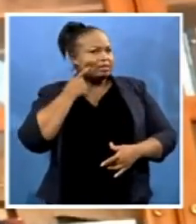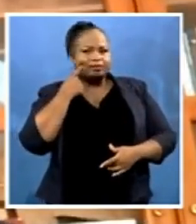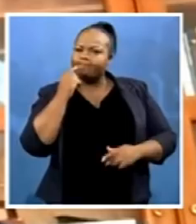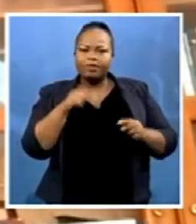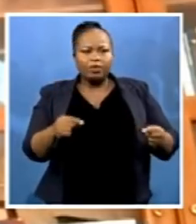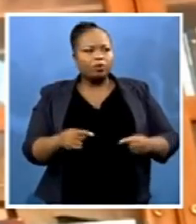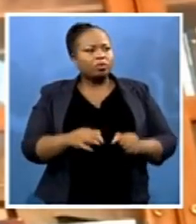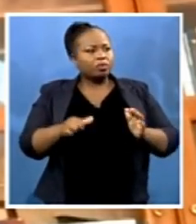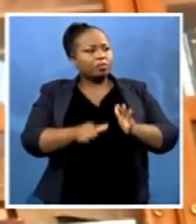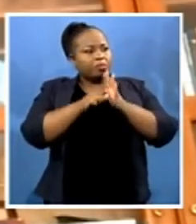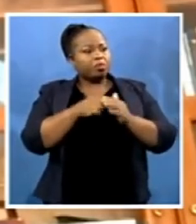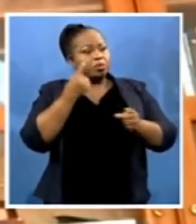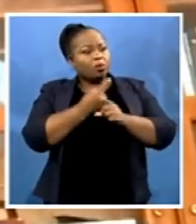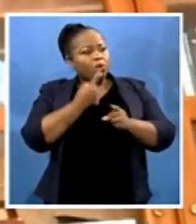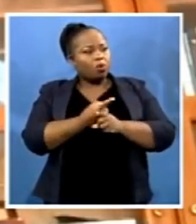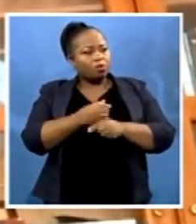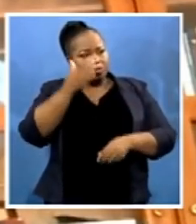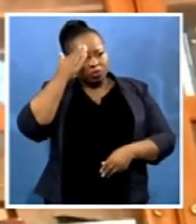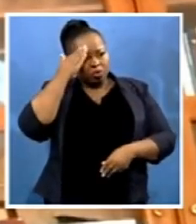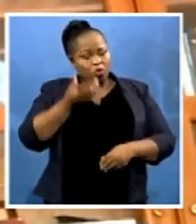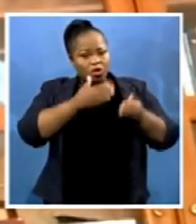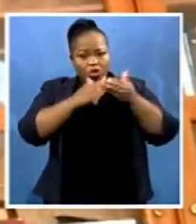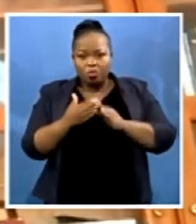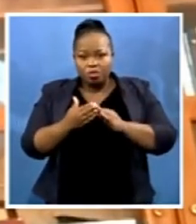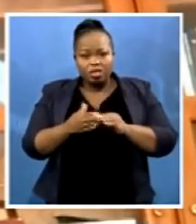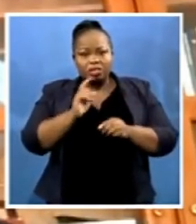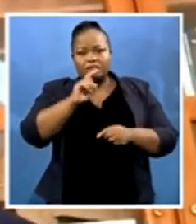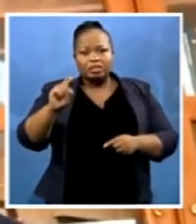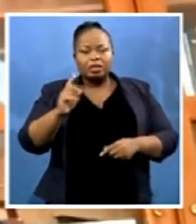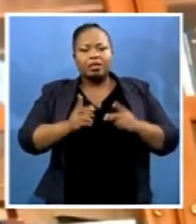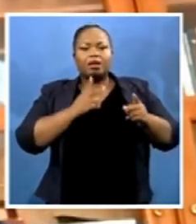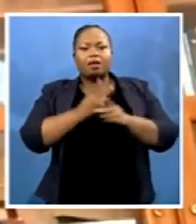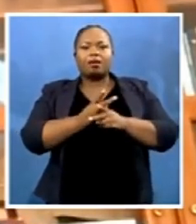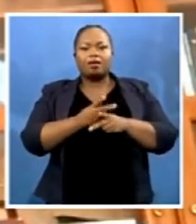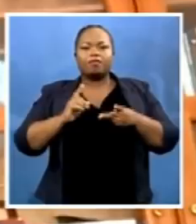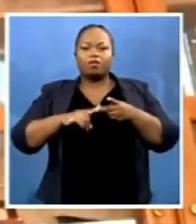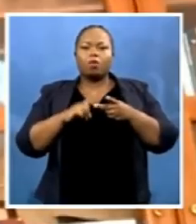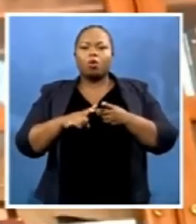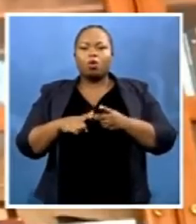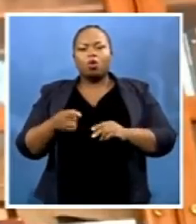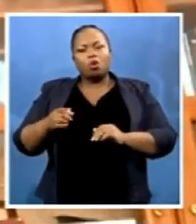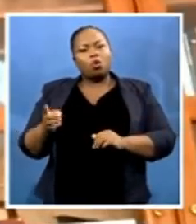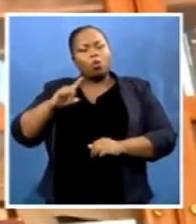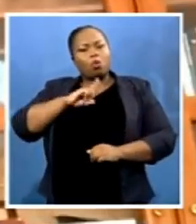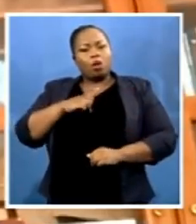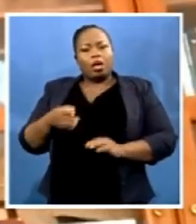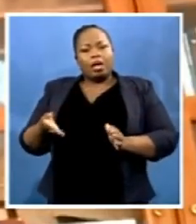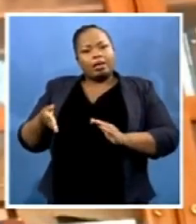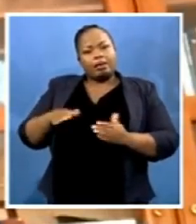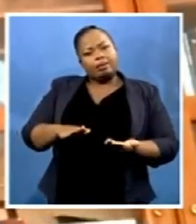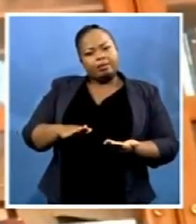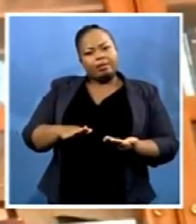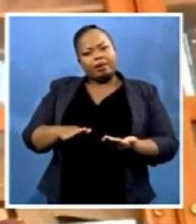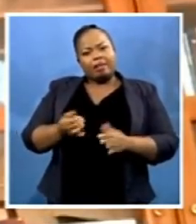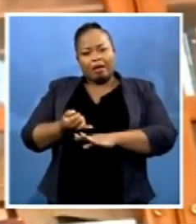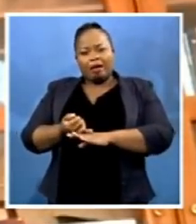in the community. In relation to mortality, I think it's a bit early for us to explain what this would be, but we